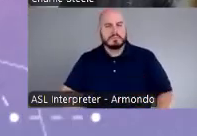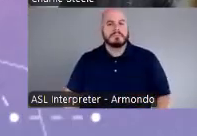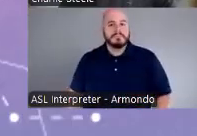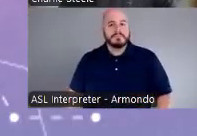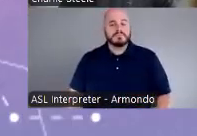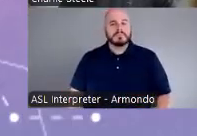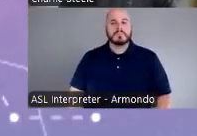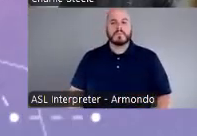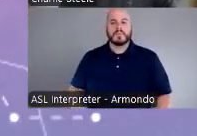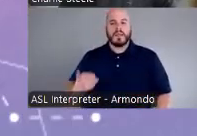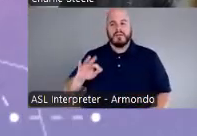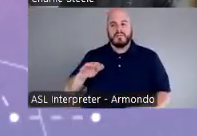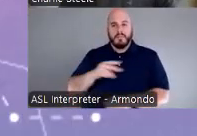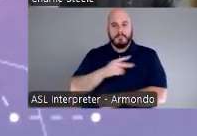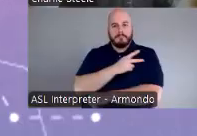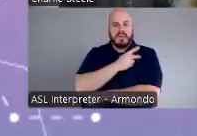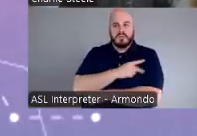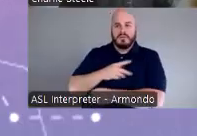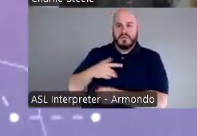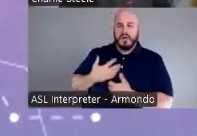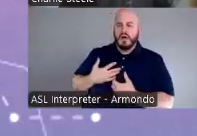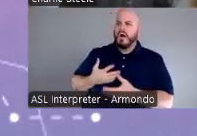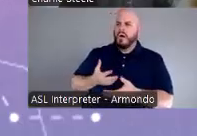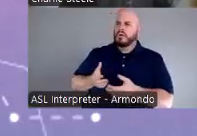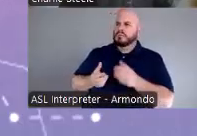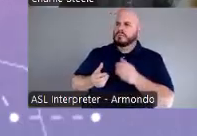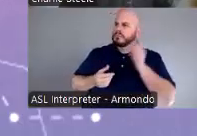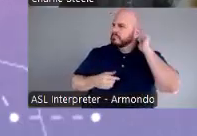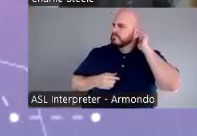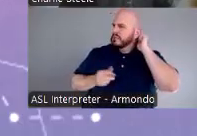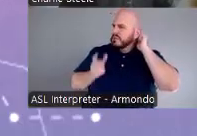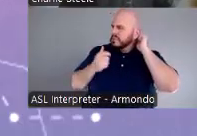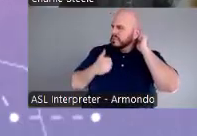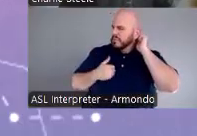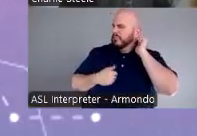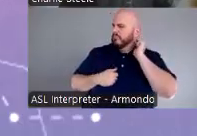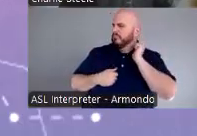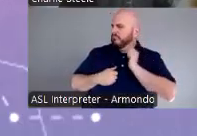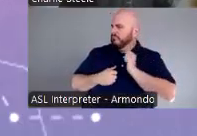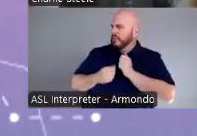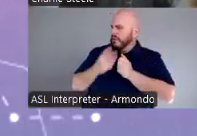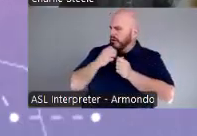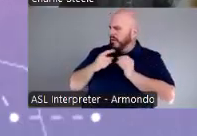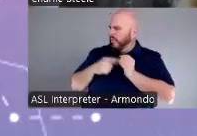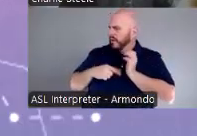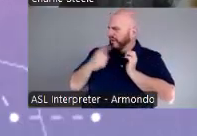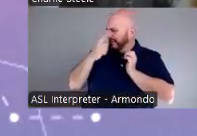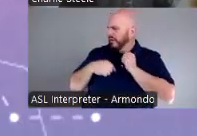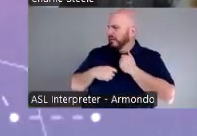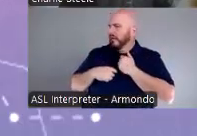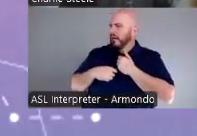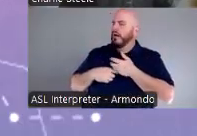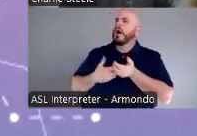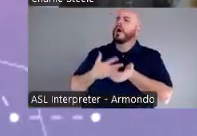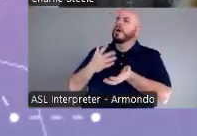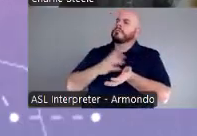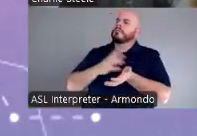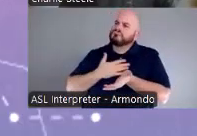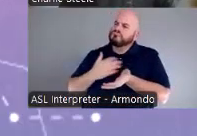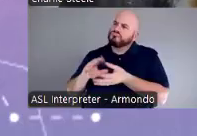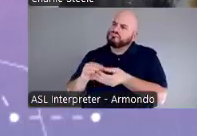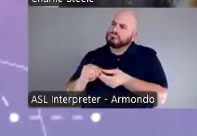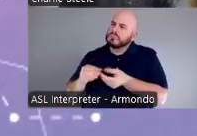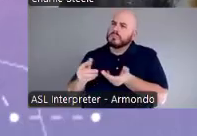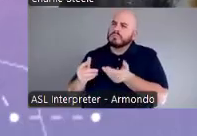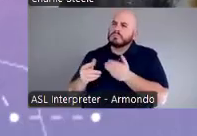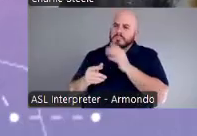if they're able to feel confident enough to actually let us know that, hey, listen, we kind of need a little bit more time, or we need you to slow